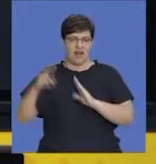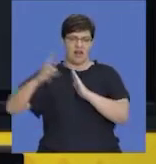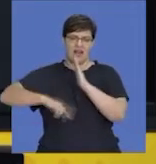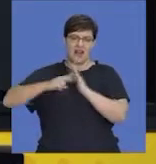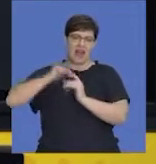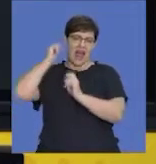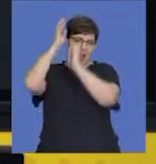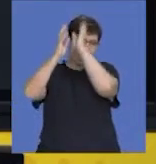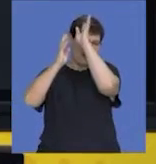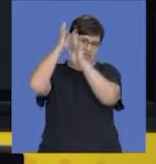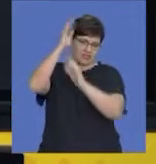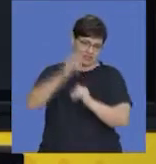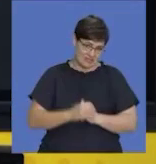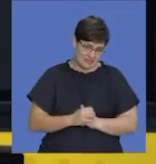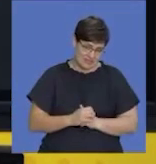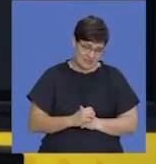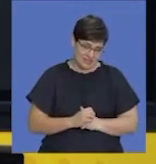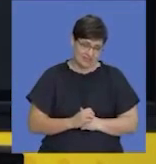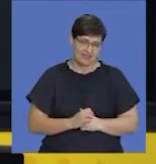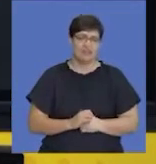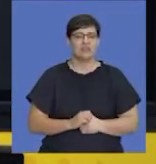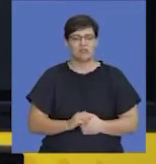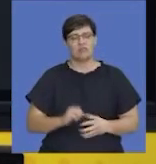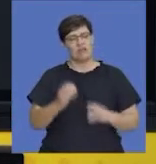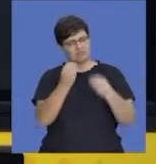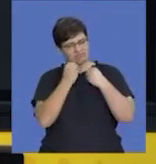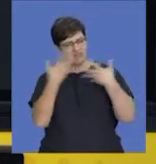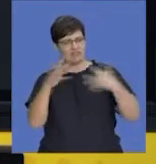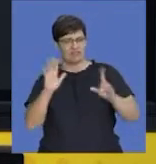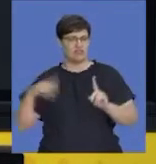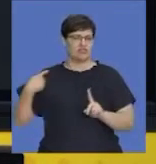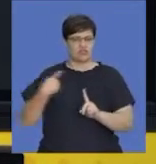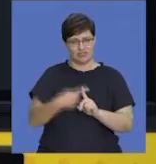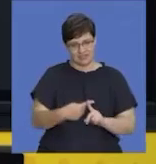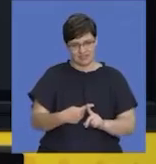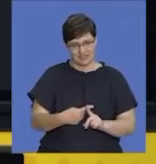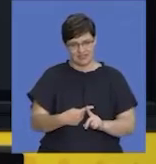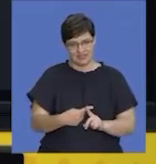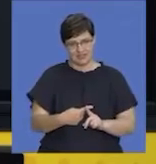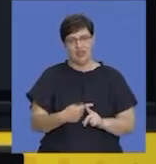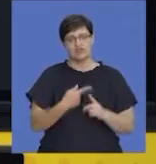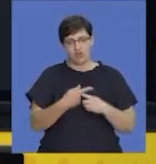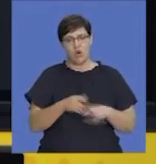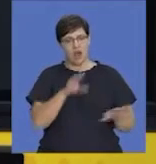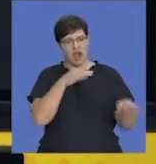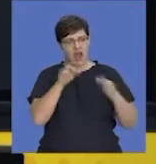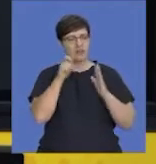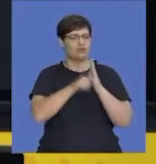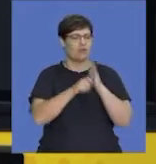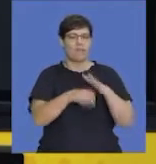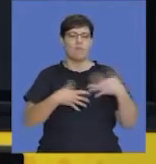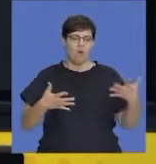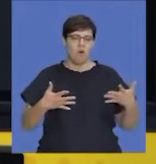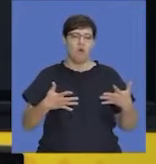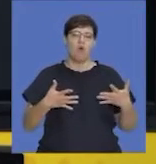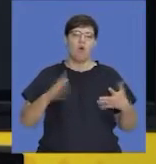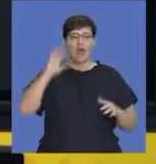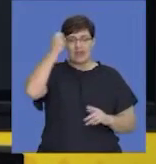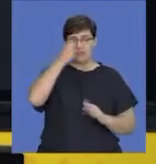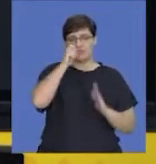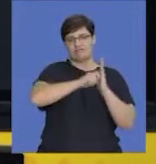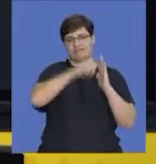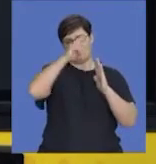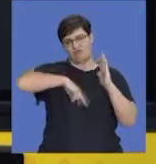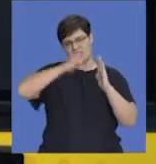imaginary imagery that we've been taught over the years, so that we can include and make our descriptive writing also a very interesting piece to